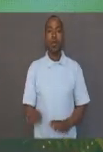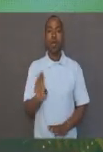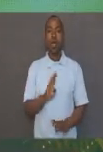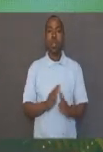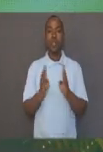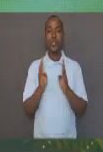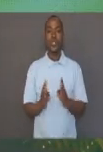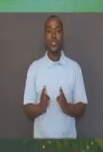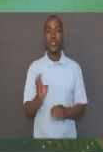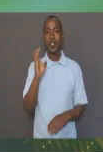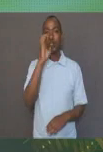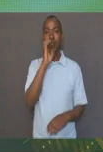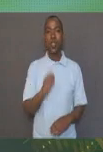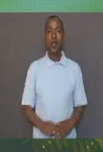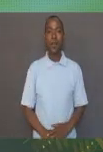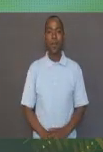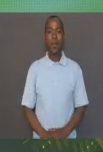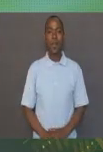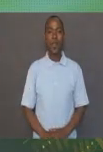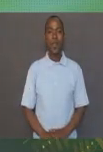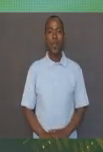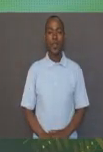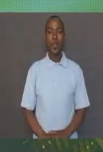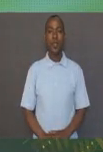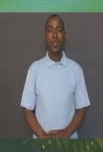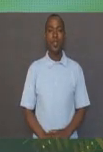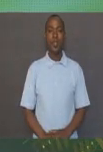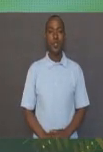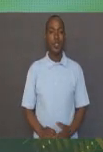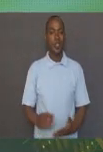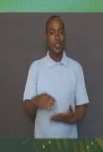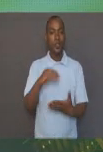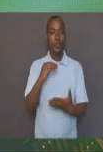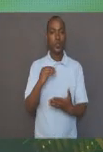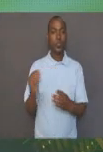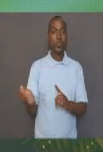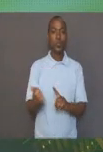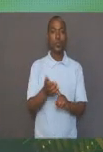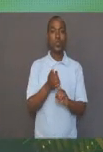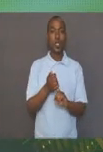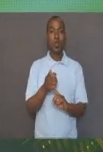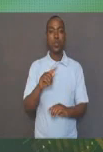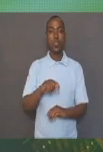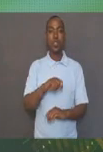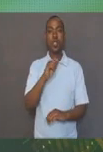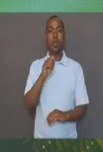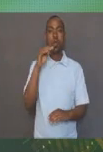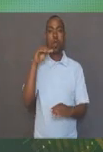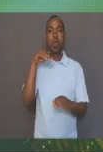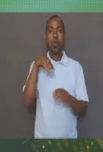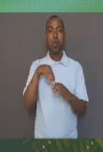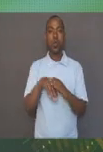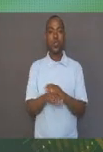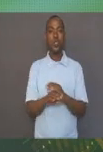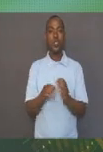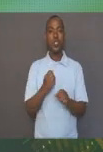biologists from Ethiopia take what they have learned in the institutions and travel to